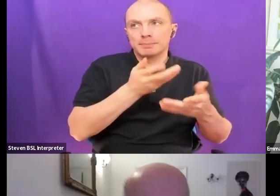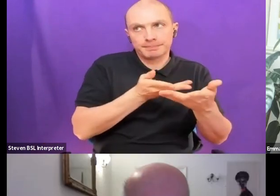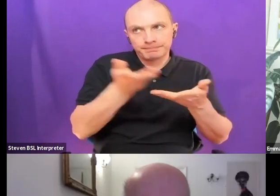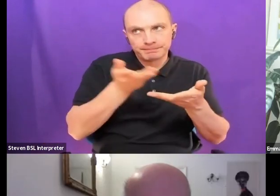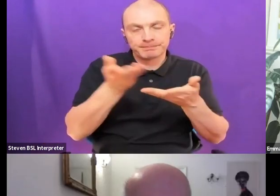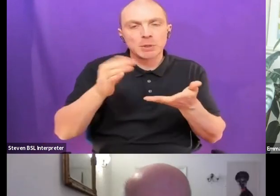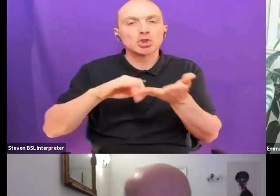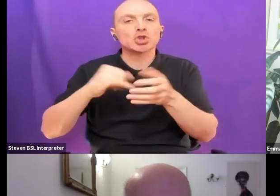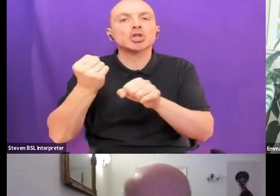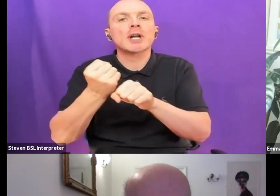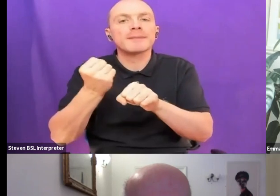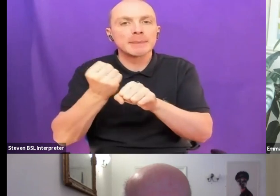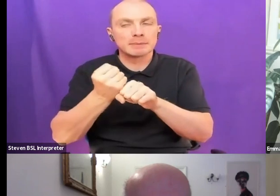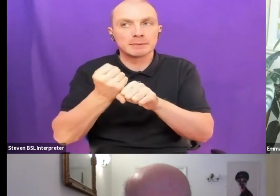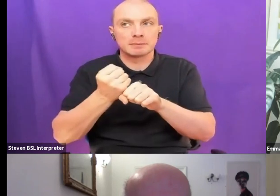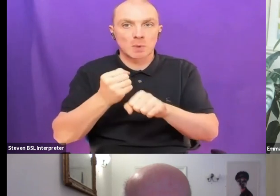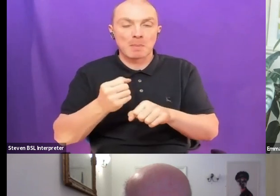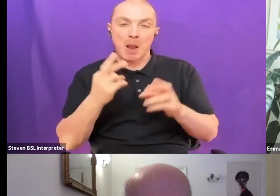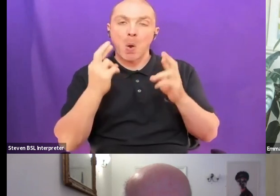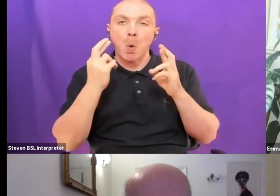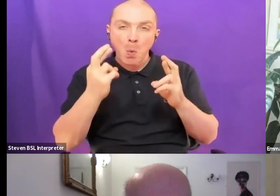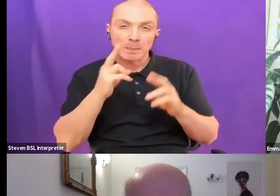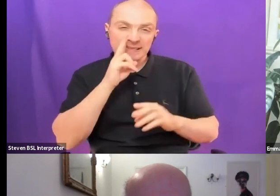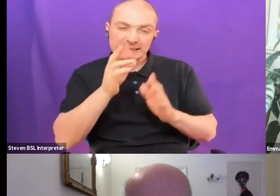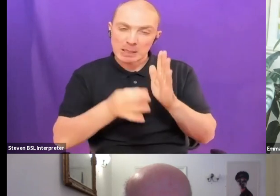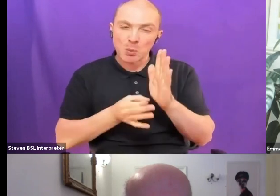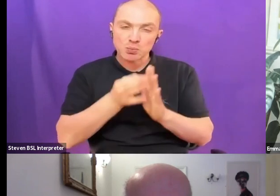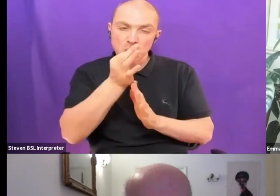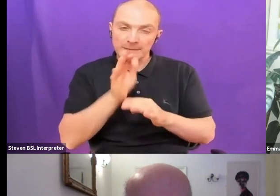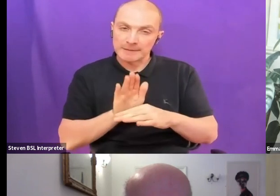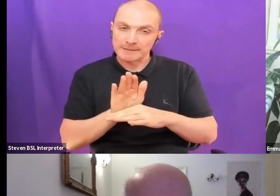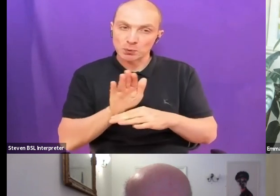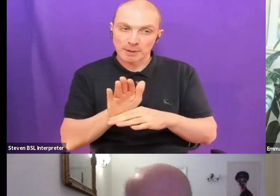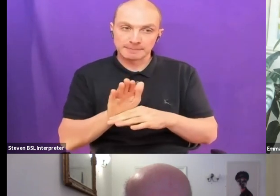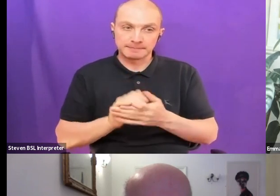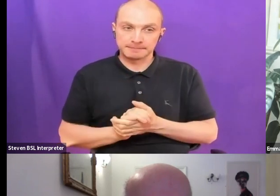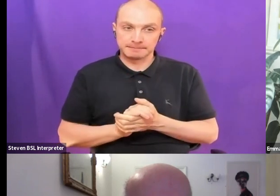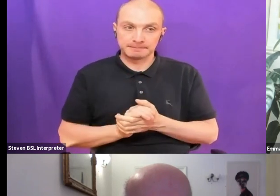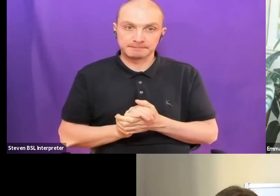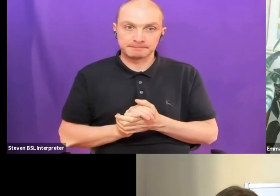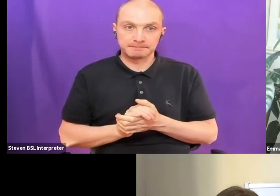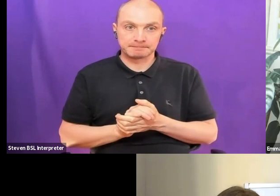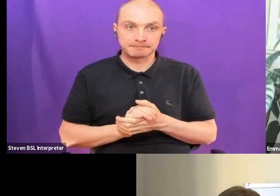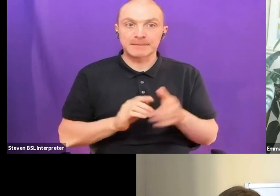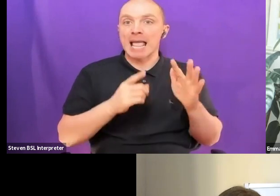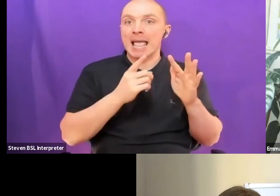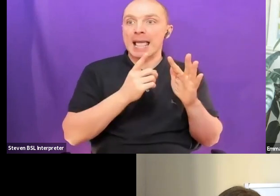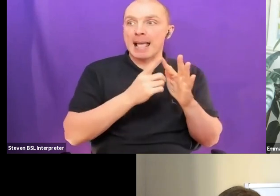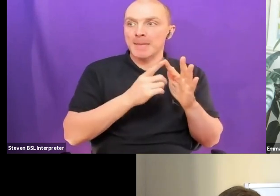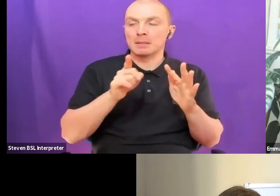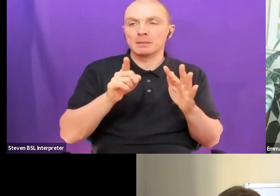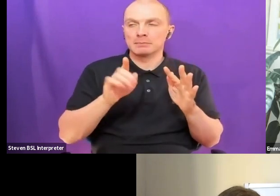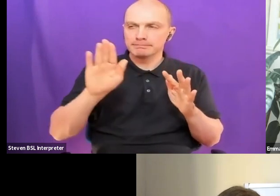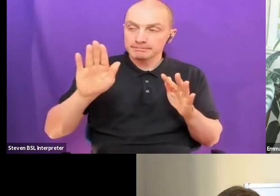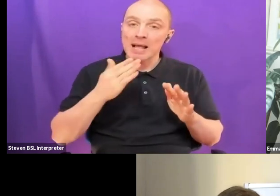much, David. Morven, can I ask you very quickly just to summarise some of the stuff that came out of our poll, and then we can lead into some of the questions. I think it'll tie